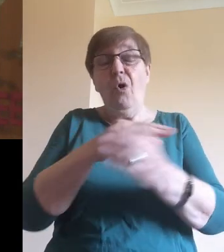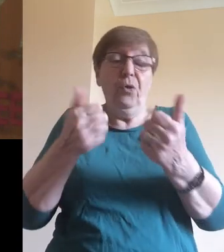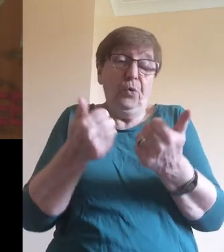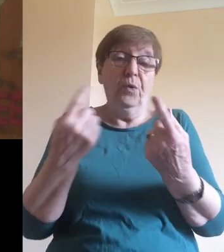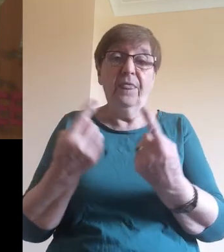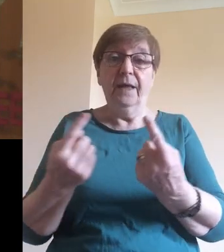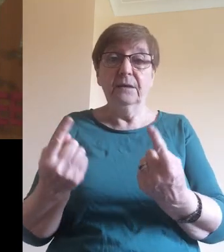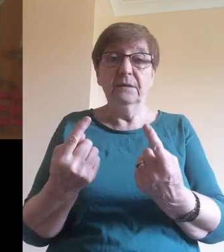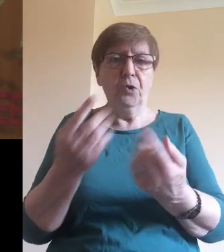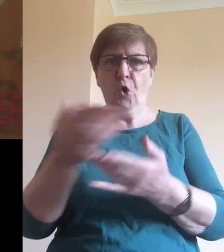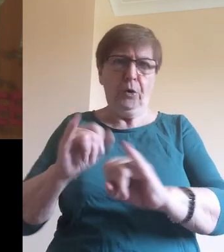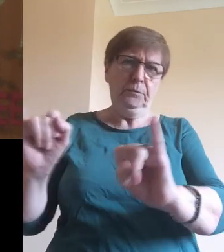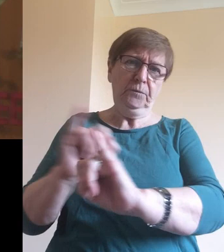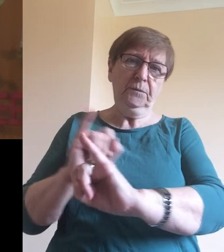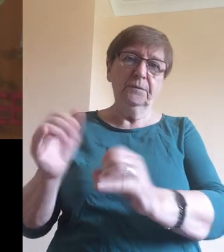intrinsically evil.